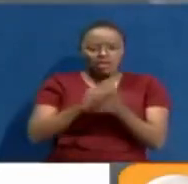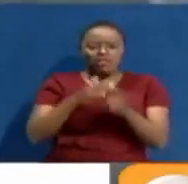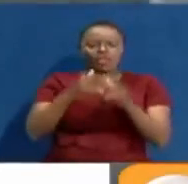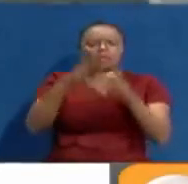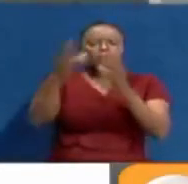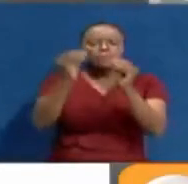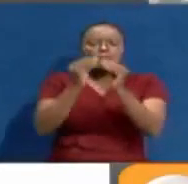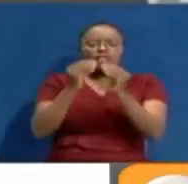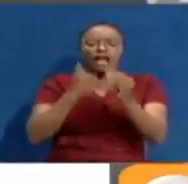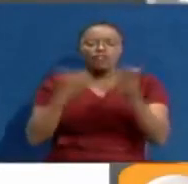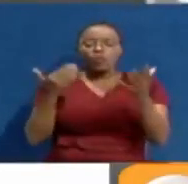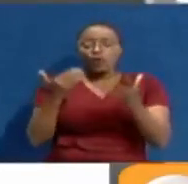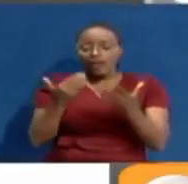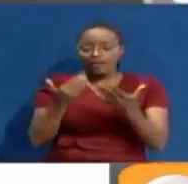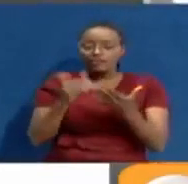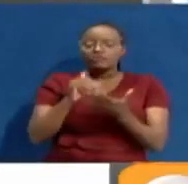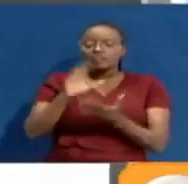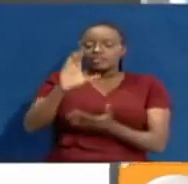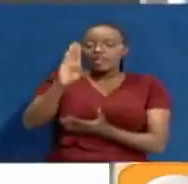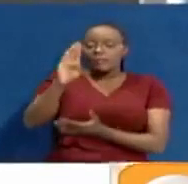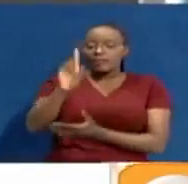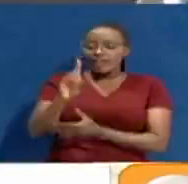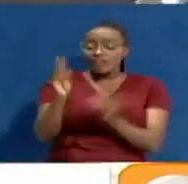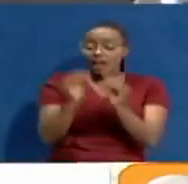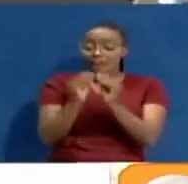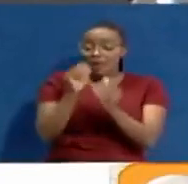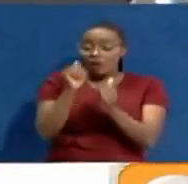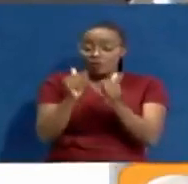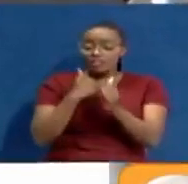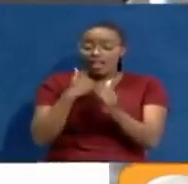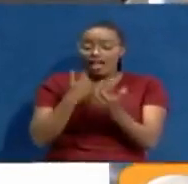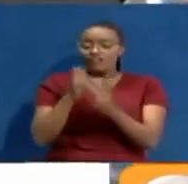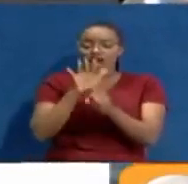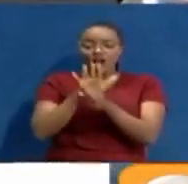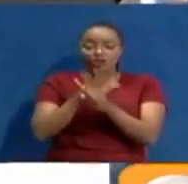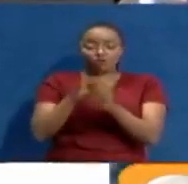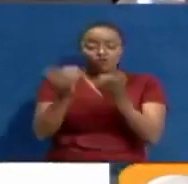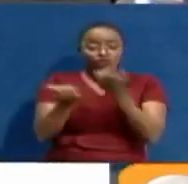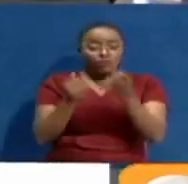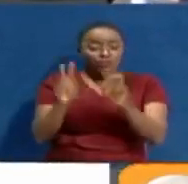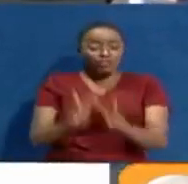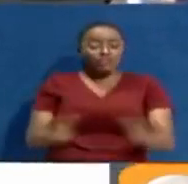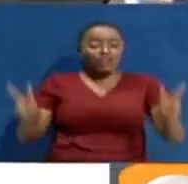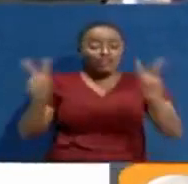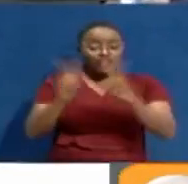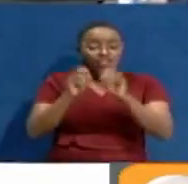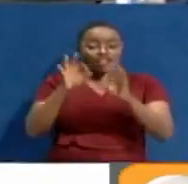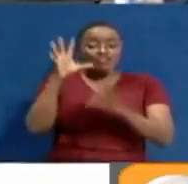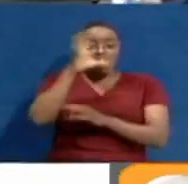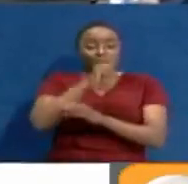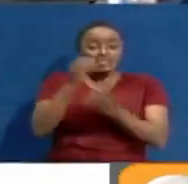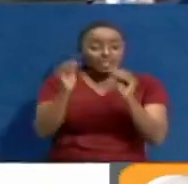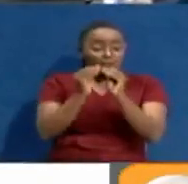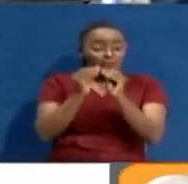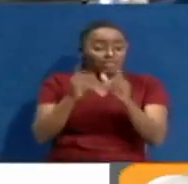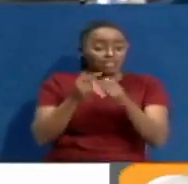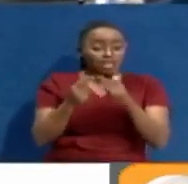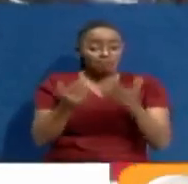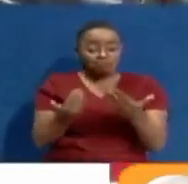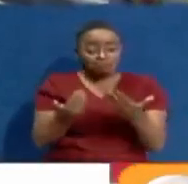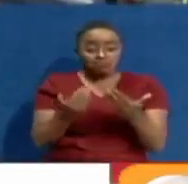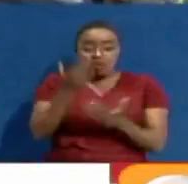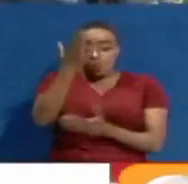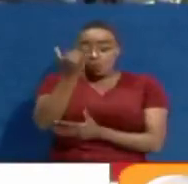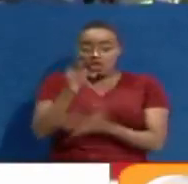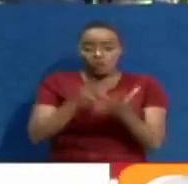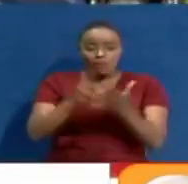for a meeting in CBD, a meeting which will create so much business value. If you miss a meeting